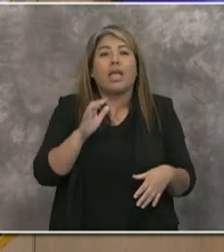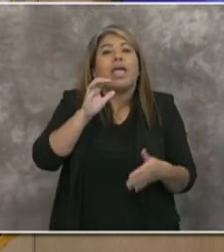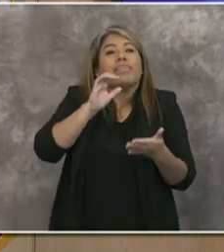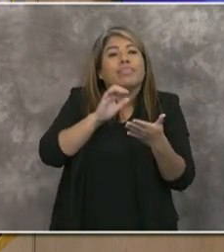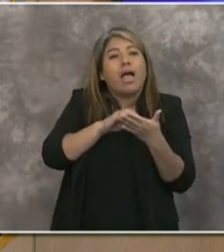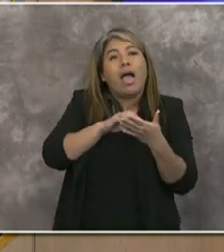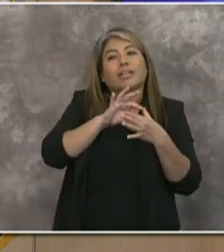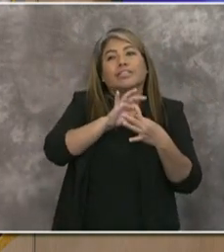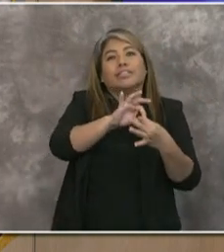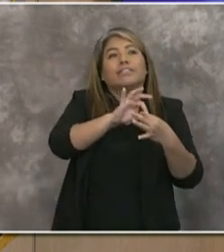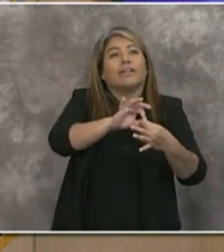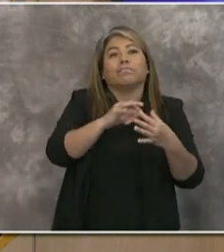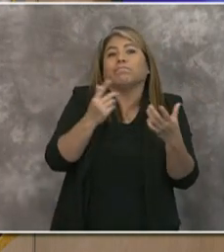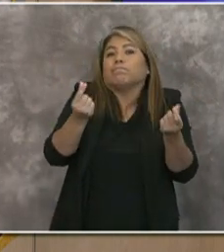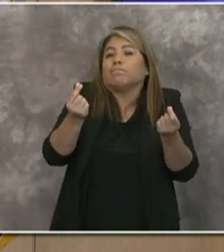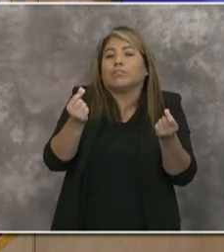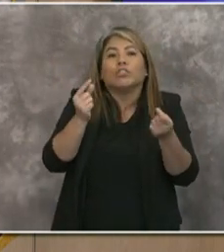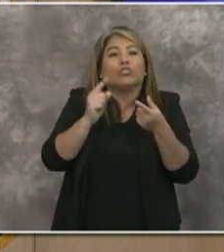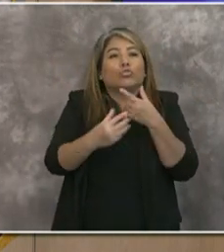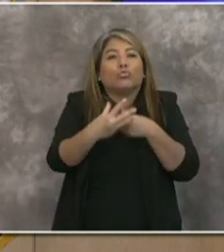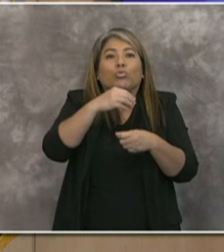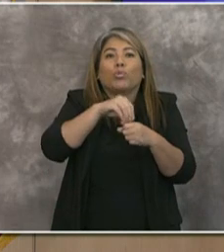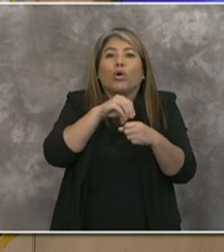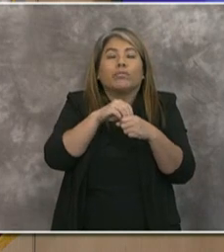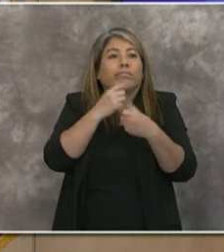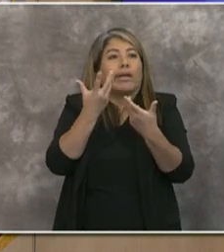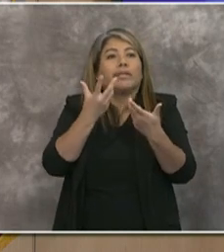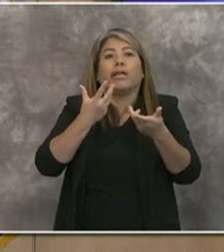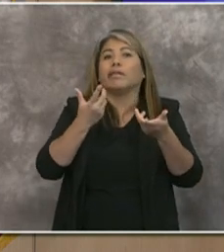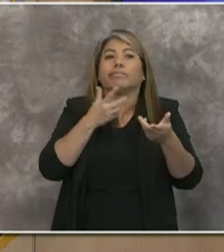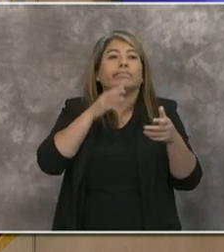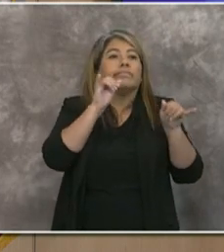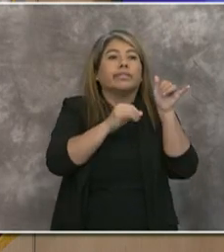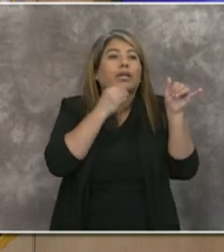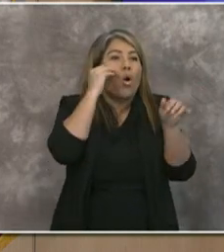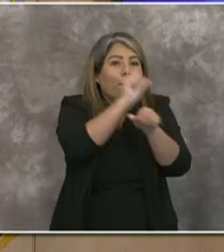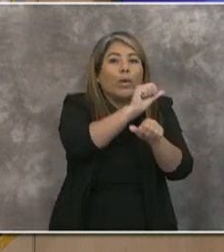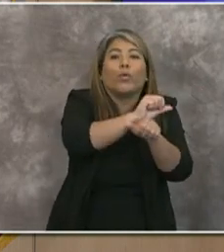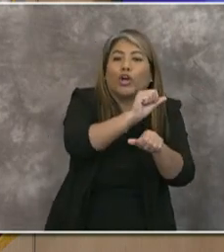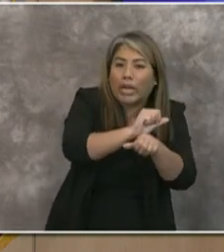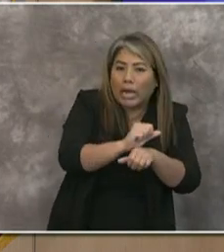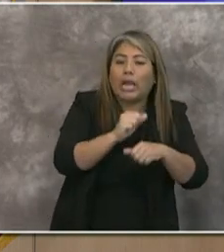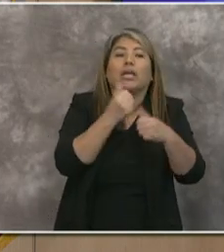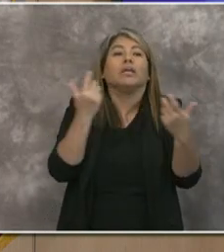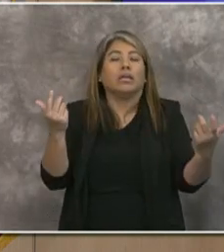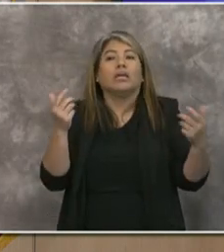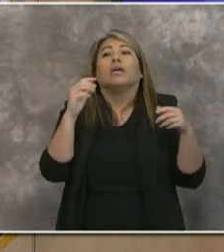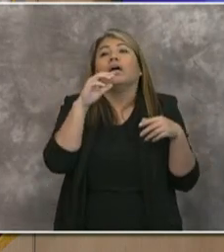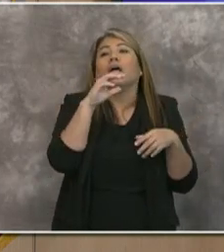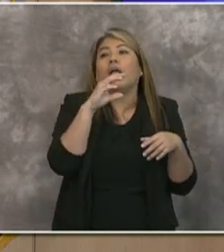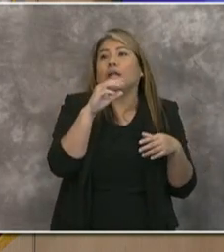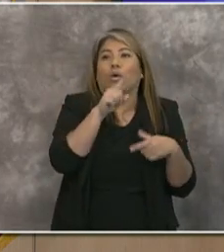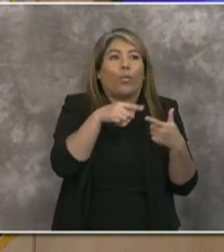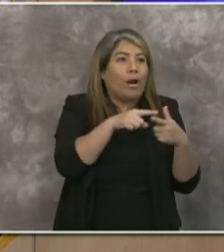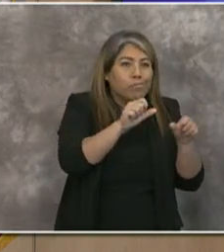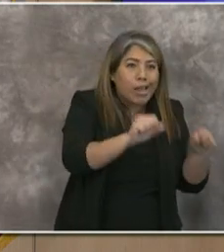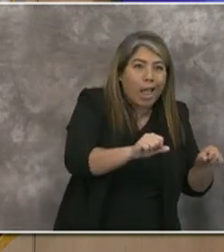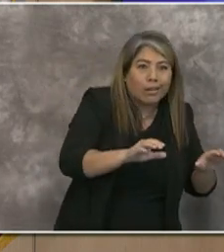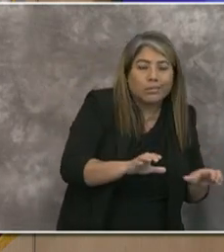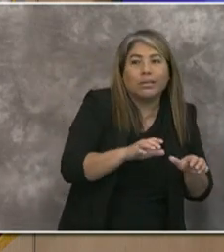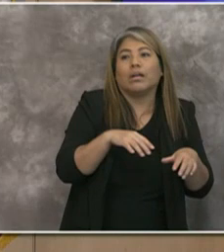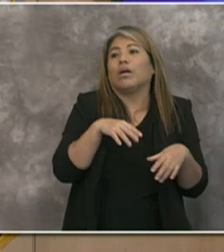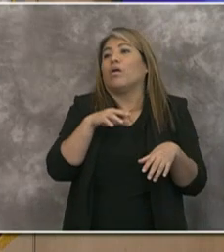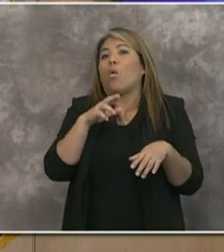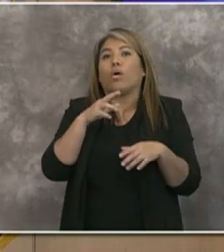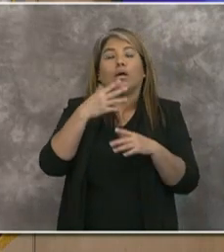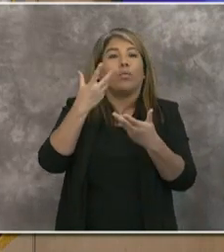they're going to do to incorporate telework when feasible, things they will do around physical distancing where feasible, things that they will do